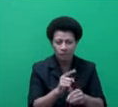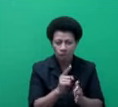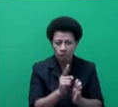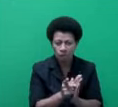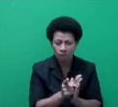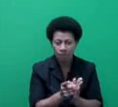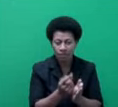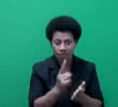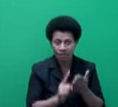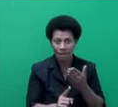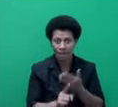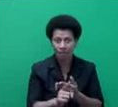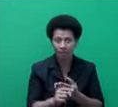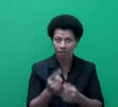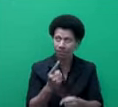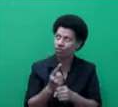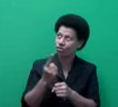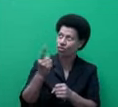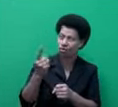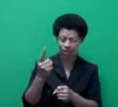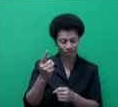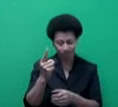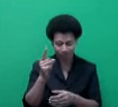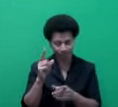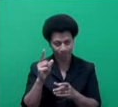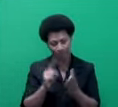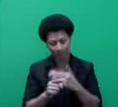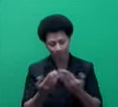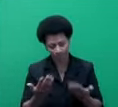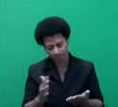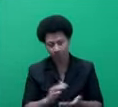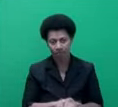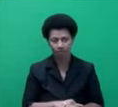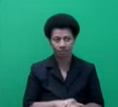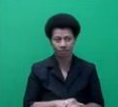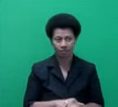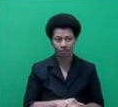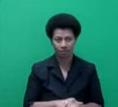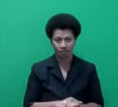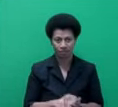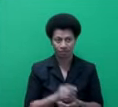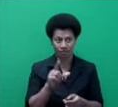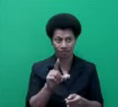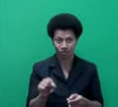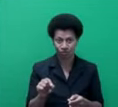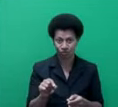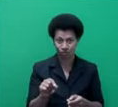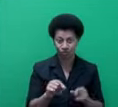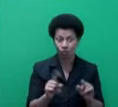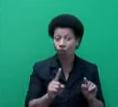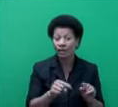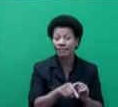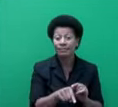if it so happened, and God forbid it does, if it so happened that they were sitting on this side of the house, they would not utter one word